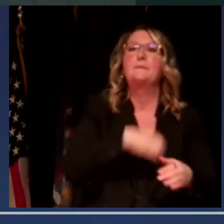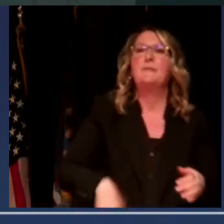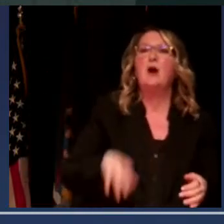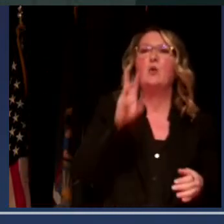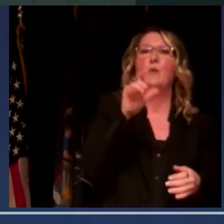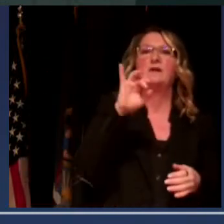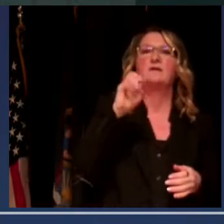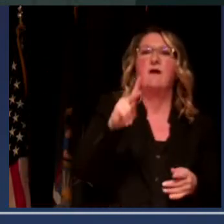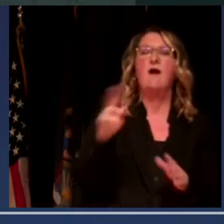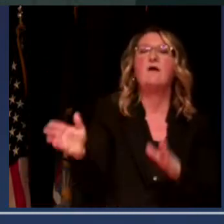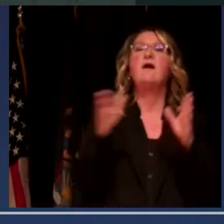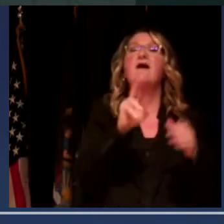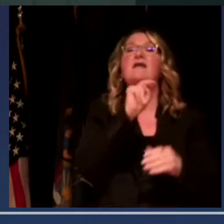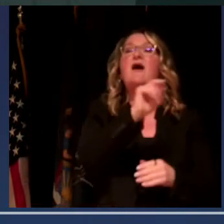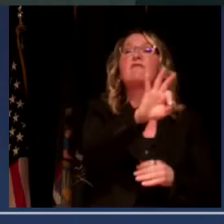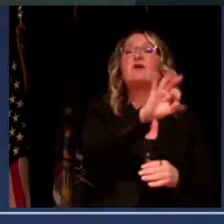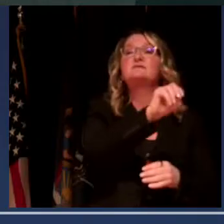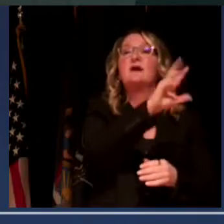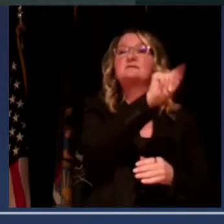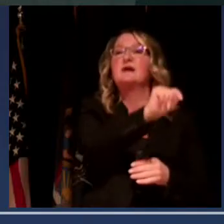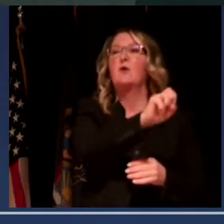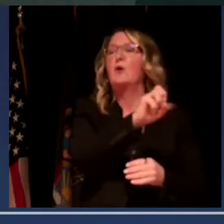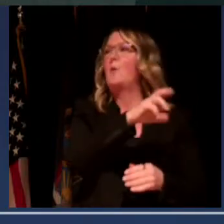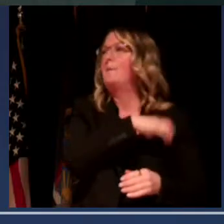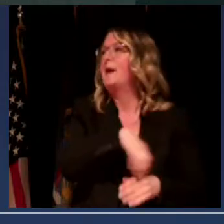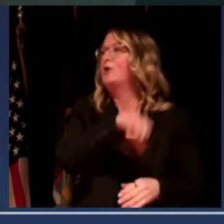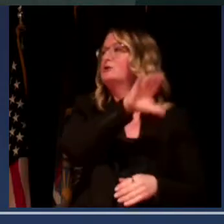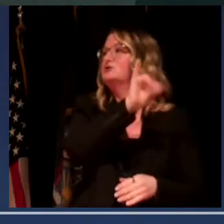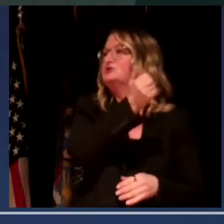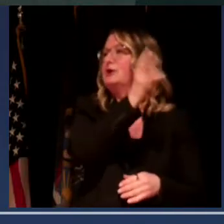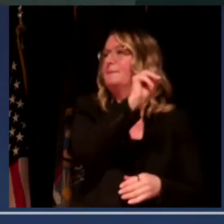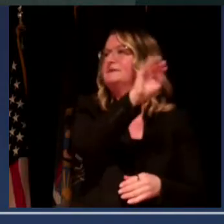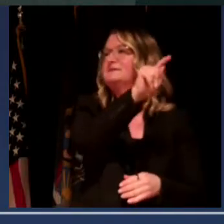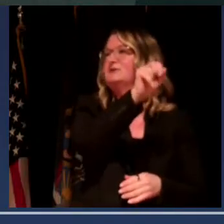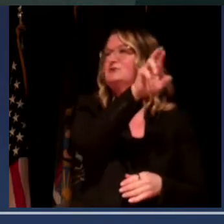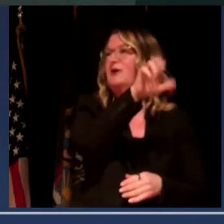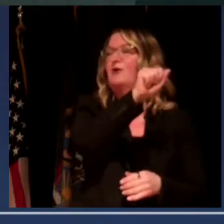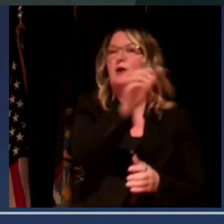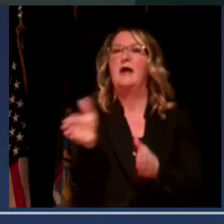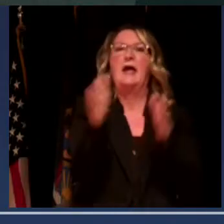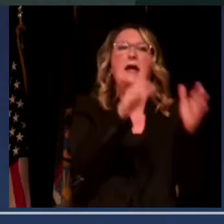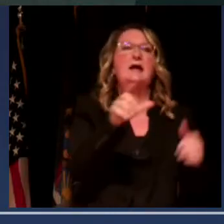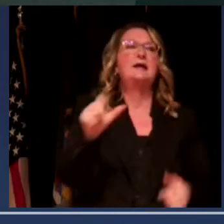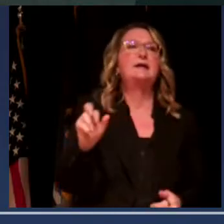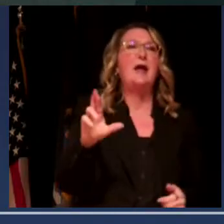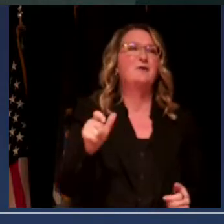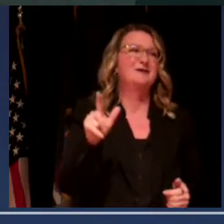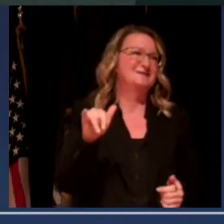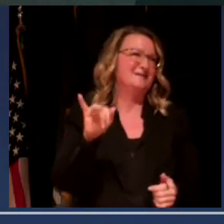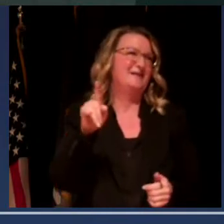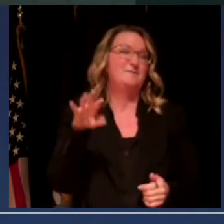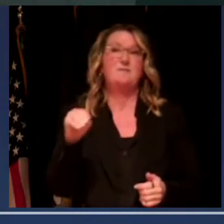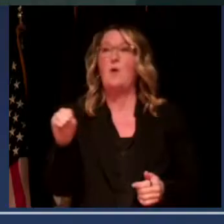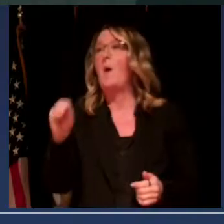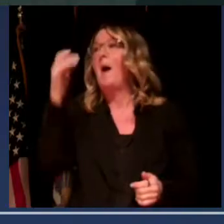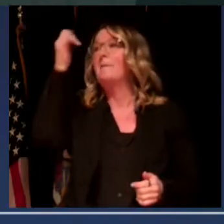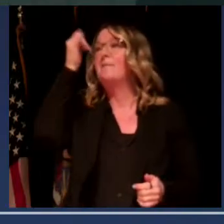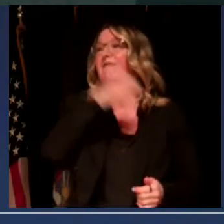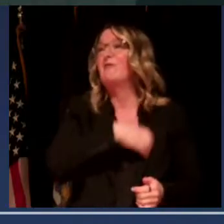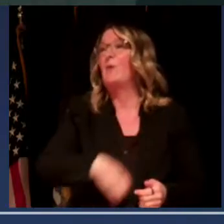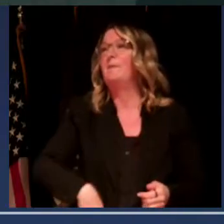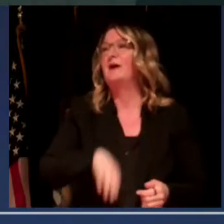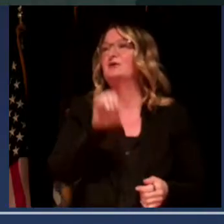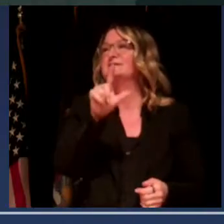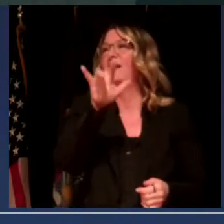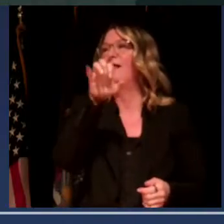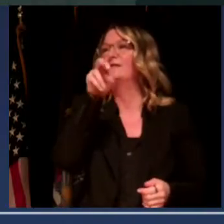Redekop, Niagara Falls, Ontario Mayor Jim Diodati, Niagara-on-the-Lake Mayor Gary Zalepa, Buffalo Mayor Chris Scanlon, Niagara County